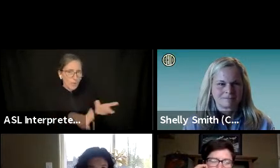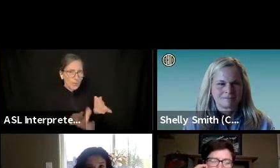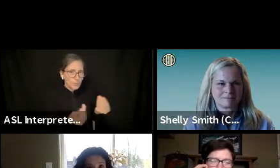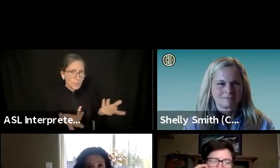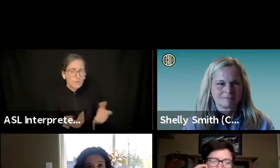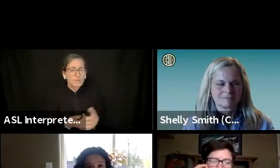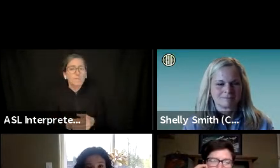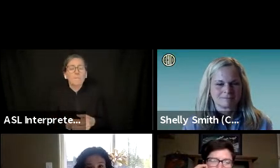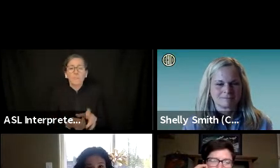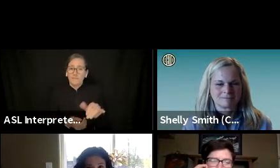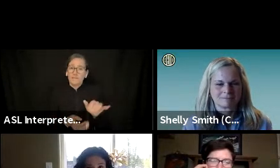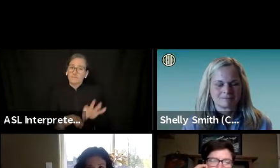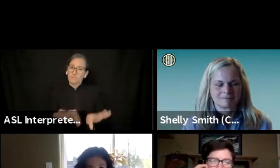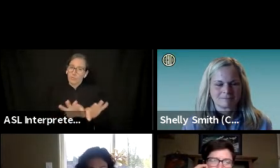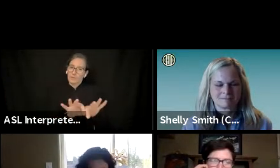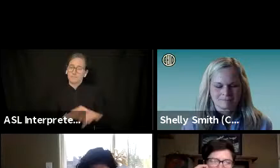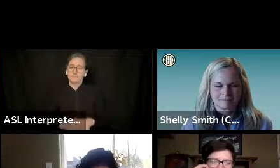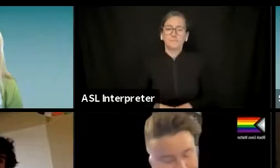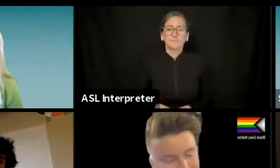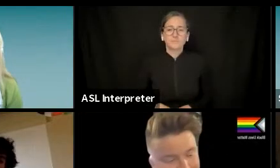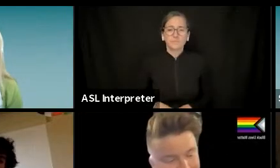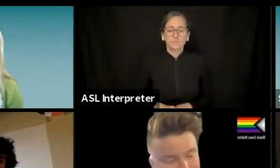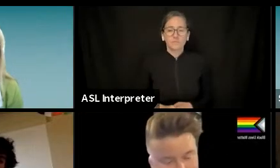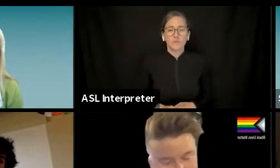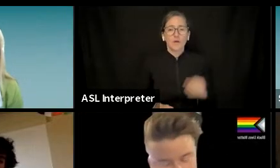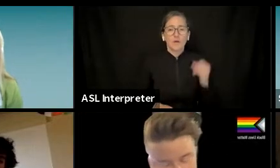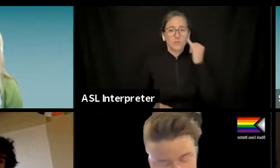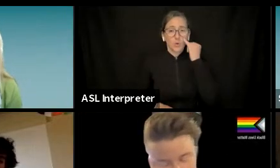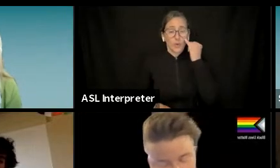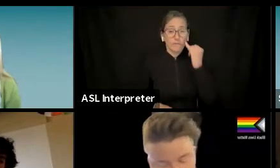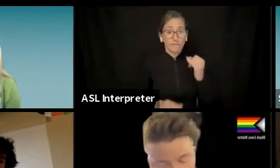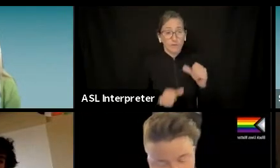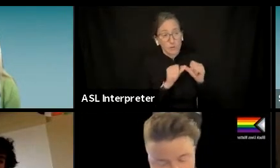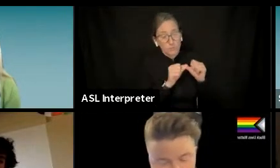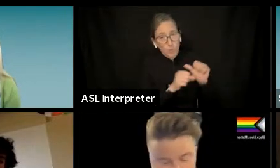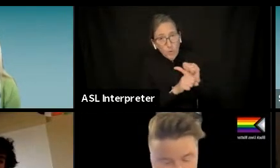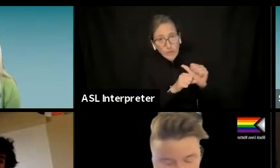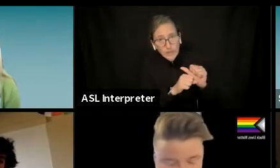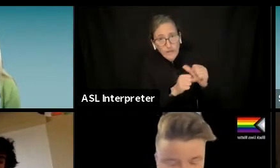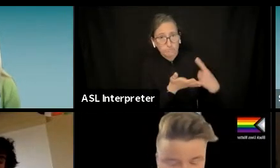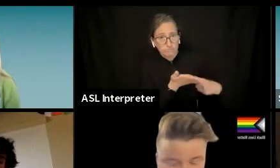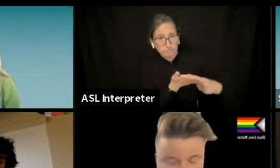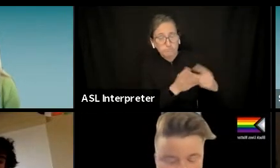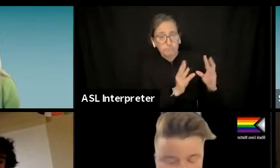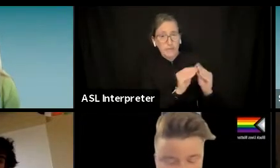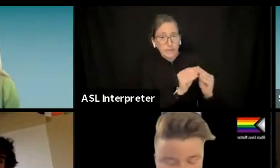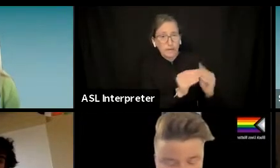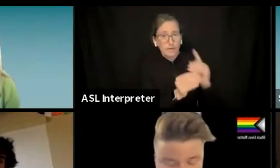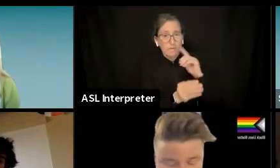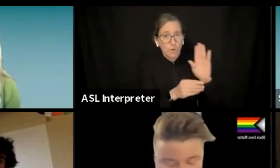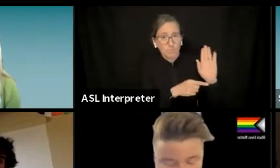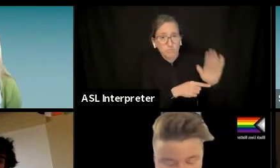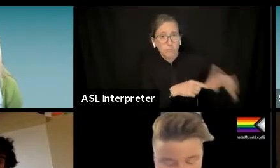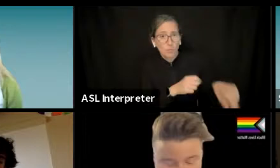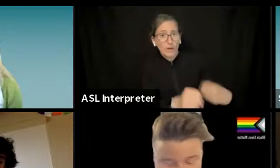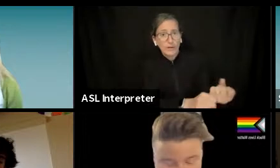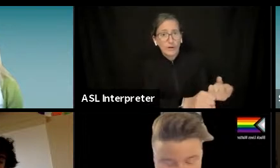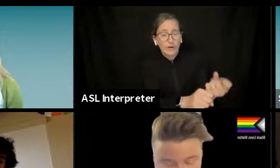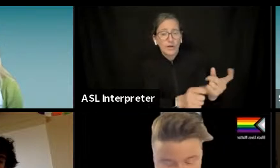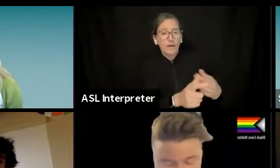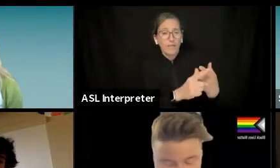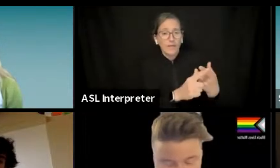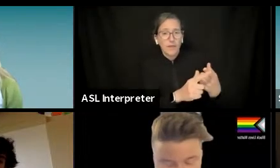It matters. And if you're a year in, that can be really distracting and kind